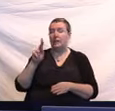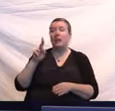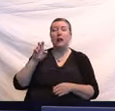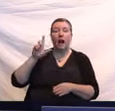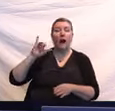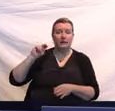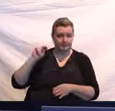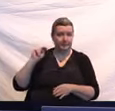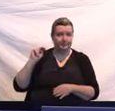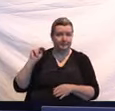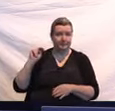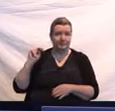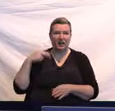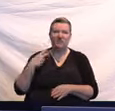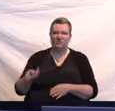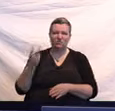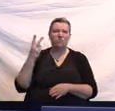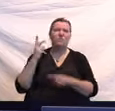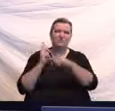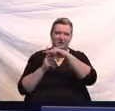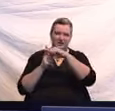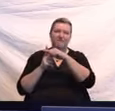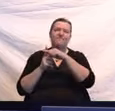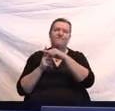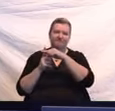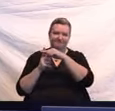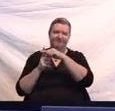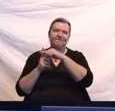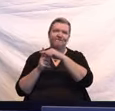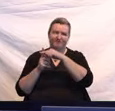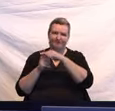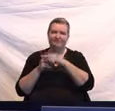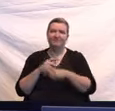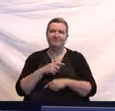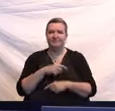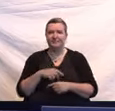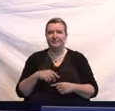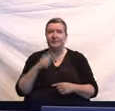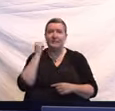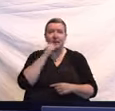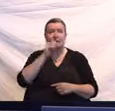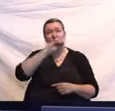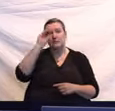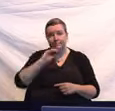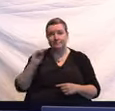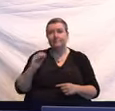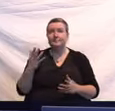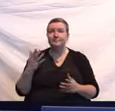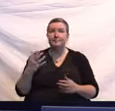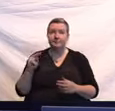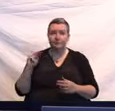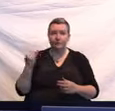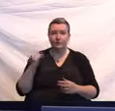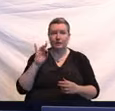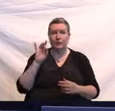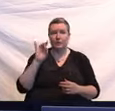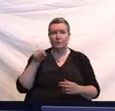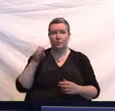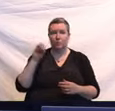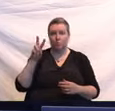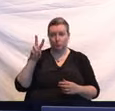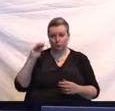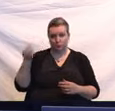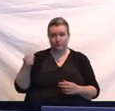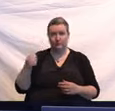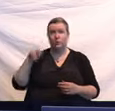The daily percent positivity as of December 9th in New Jersey is 8.02%. The northern part